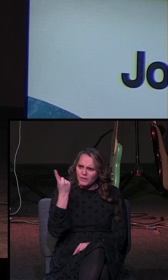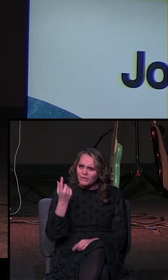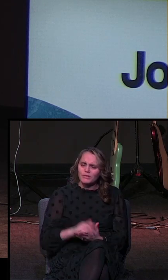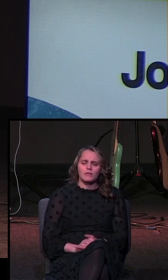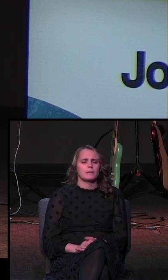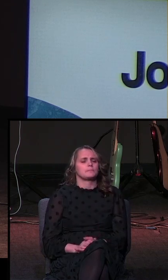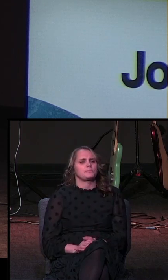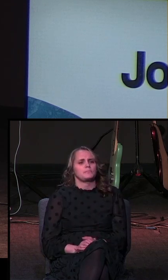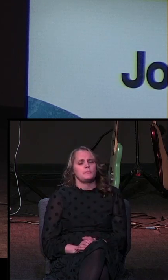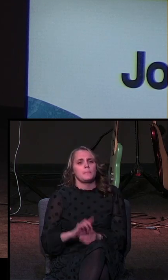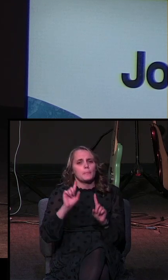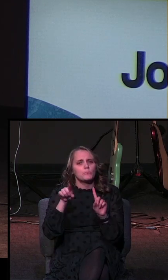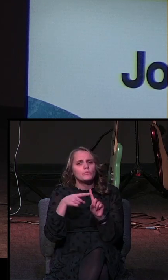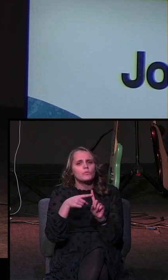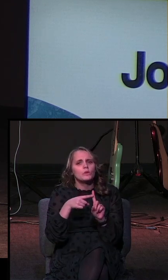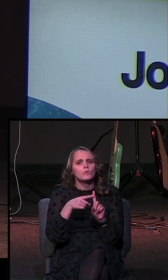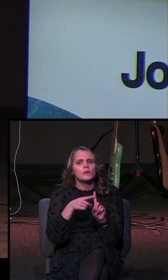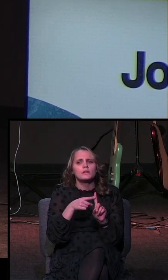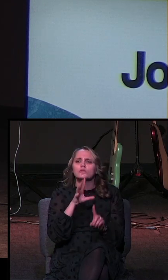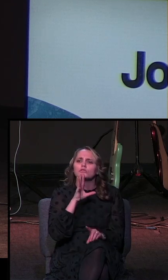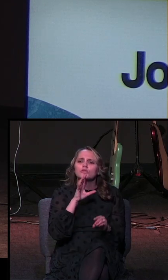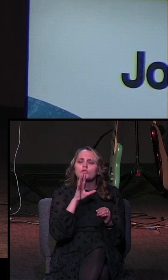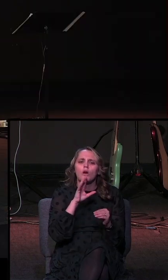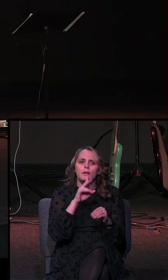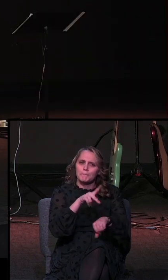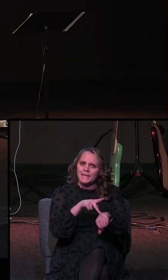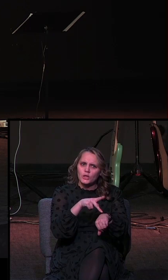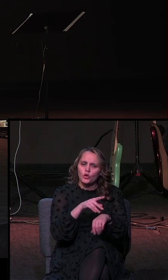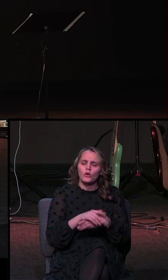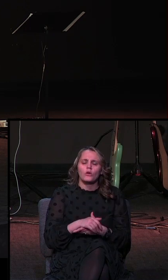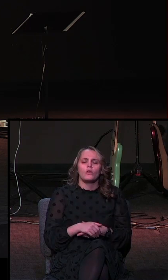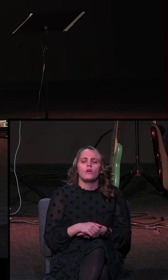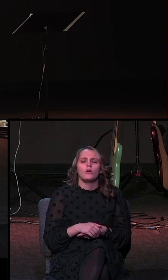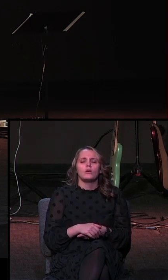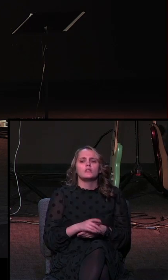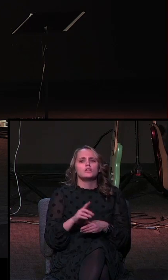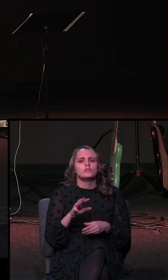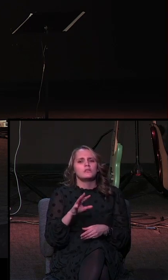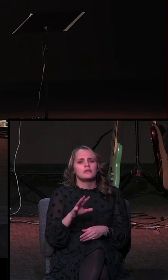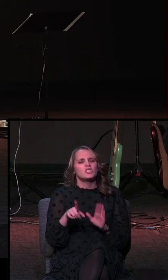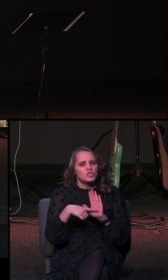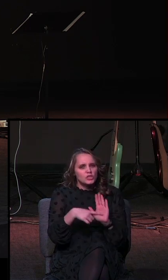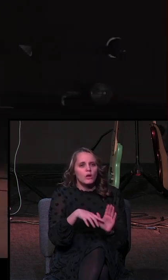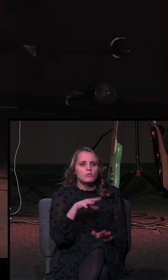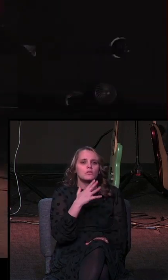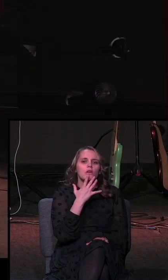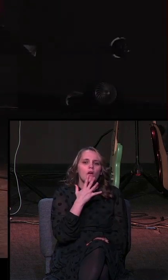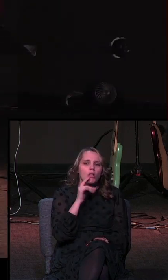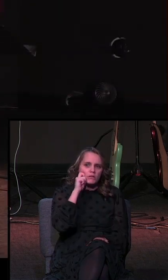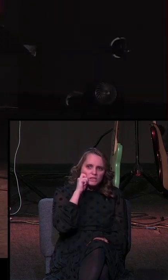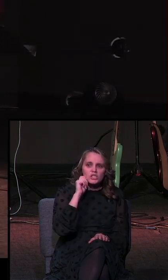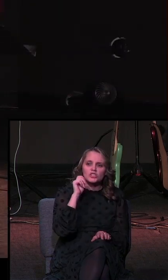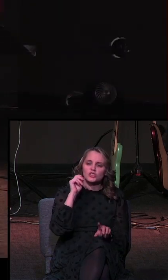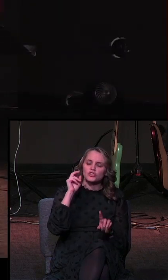You know, when he's talking to Peter, Peter displays racism in at the Jerusalem Council in Galatians chapter 2. Paul